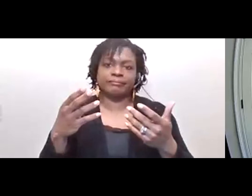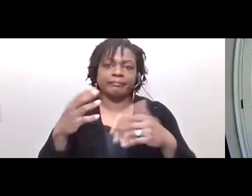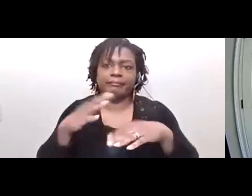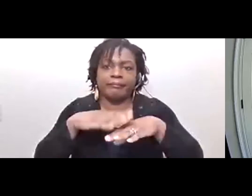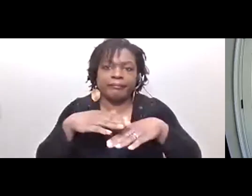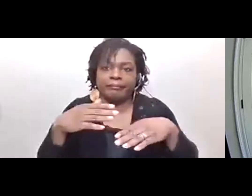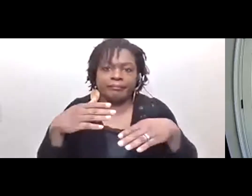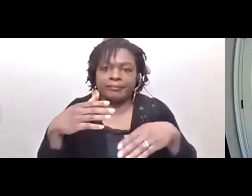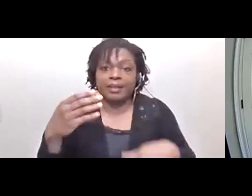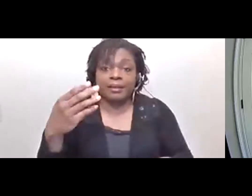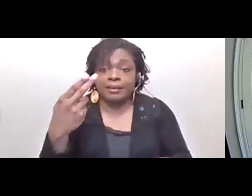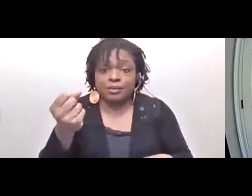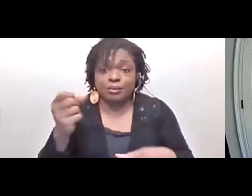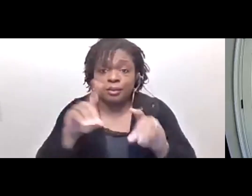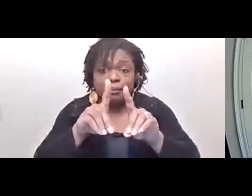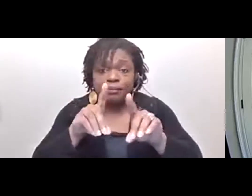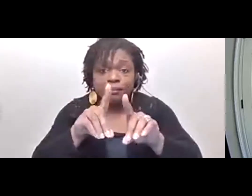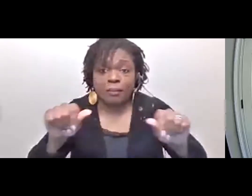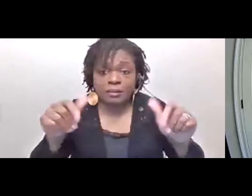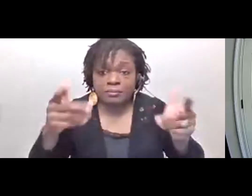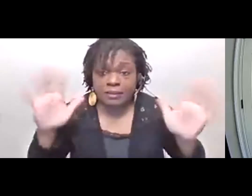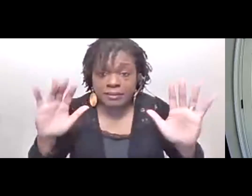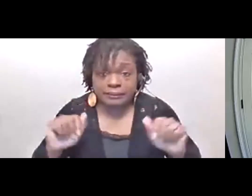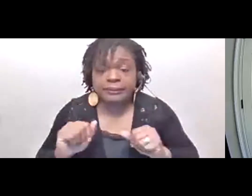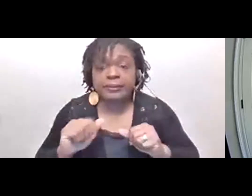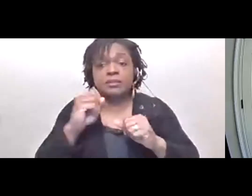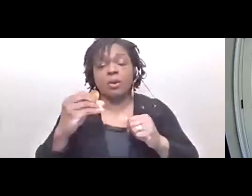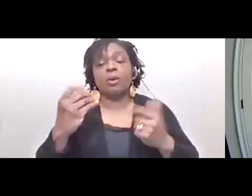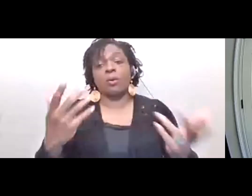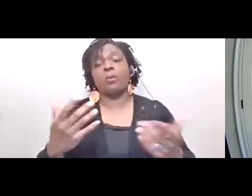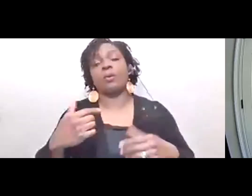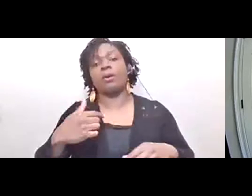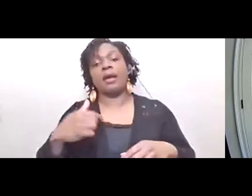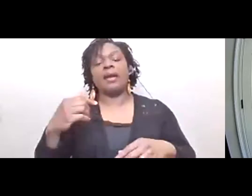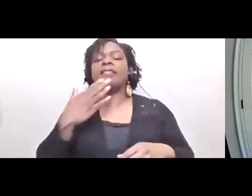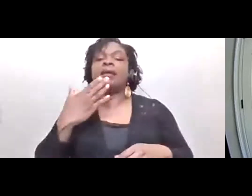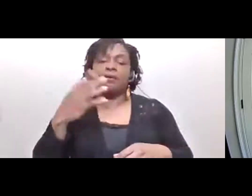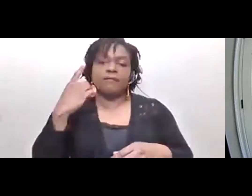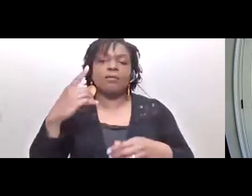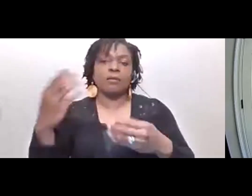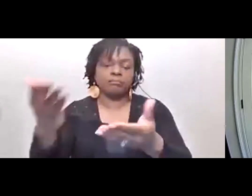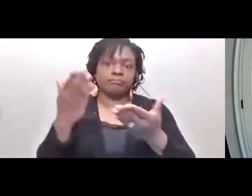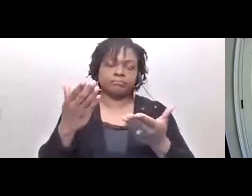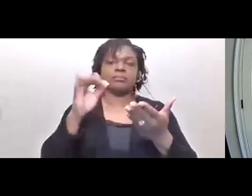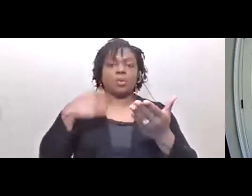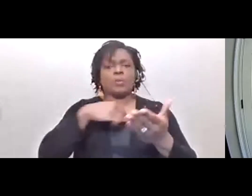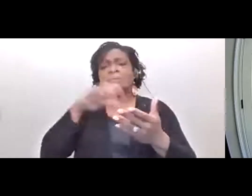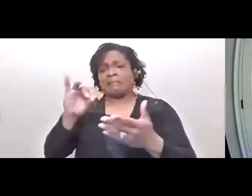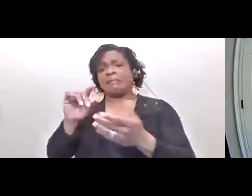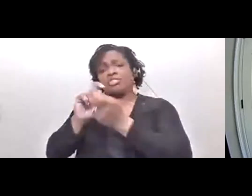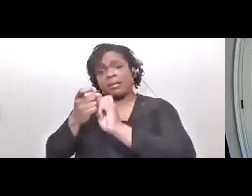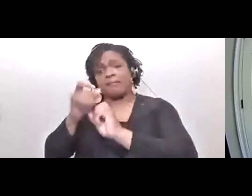to address that immediately, when Senator Luno brought that bill. And so we made it to where they had to have